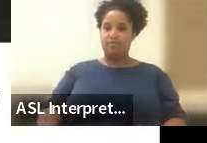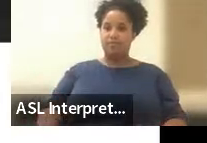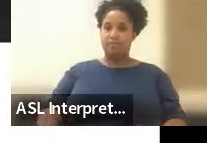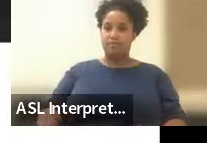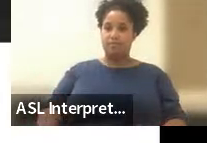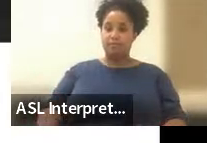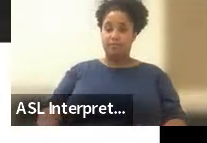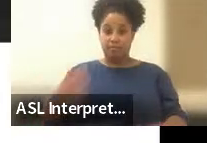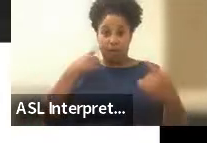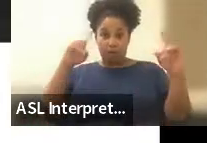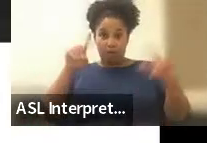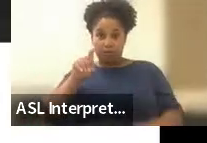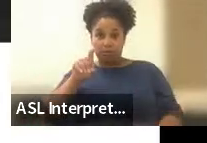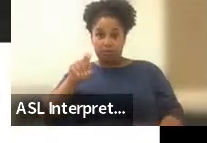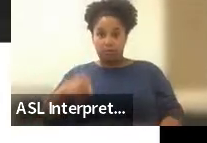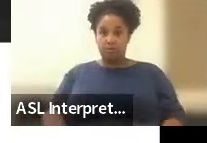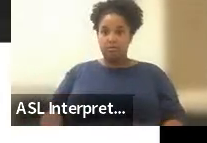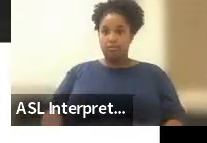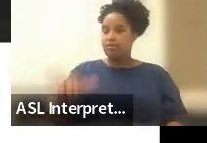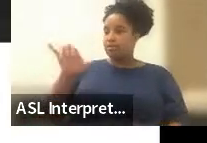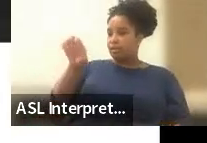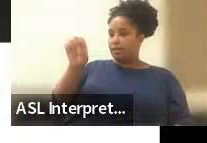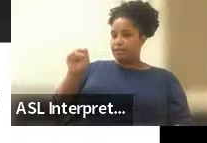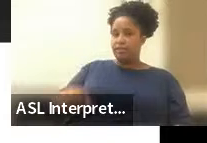that work? Yes.